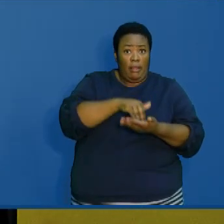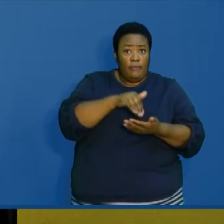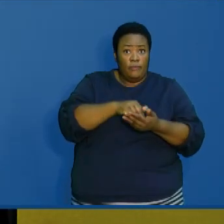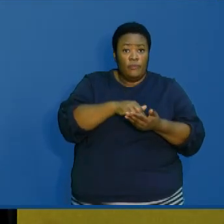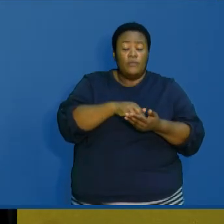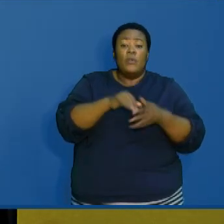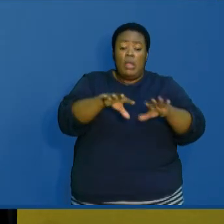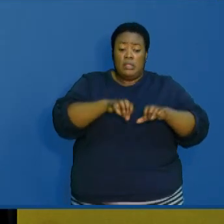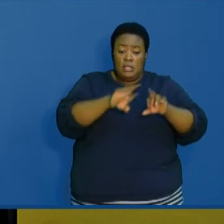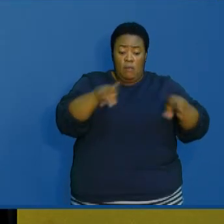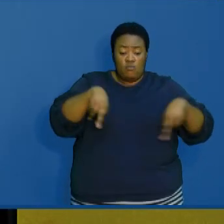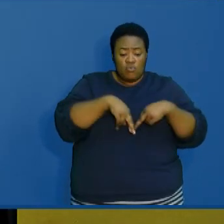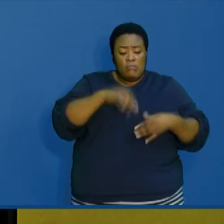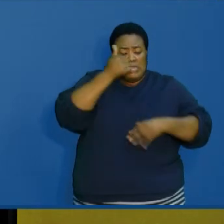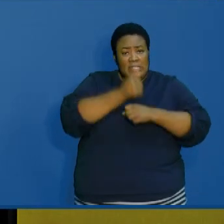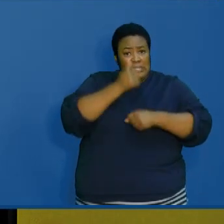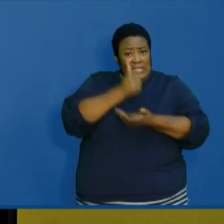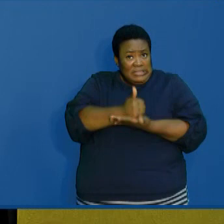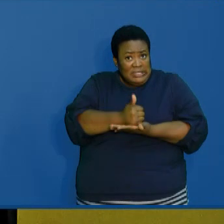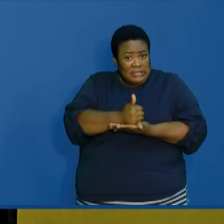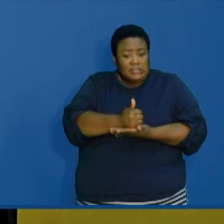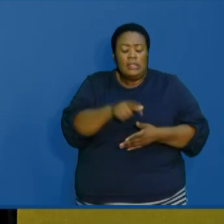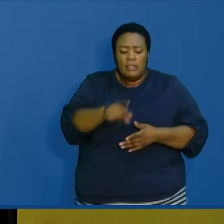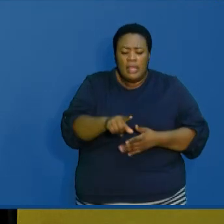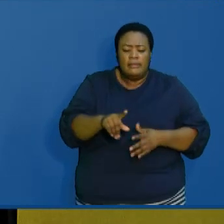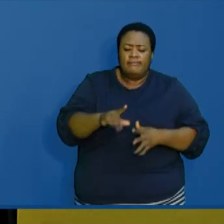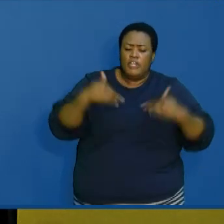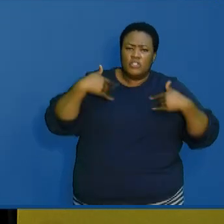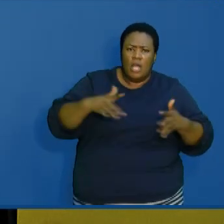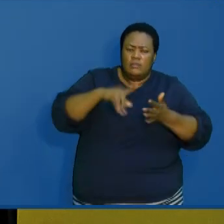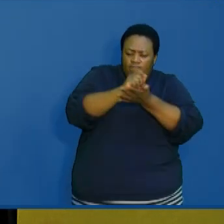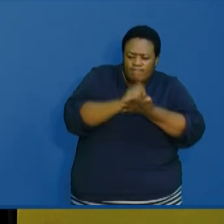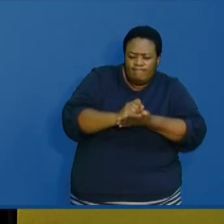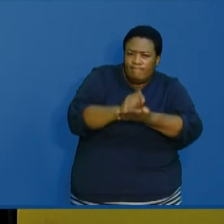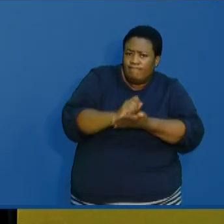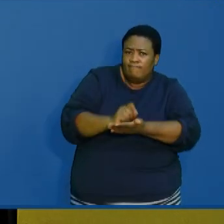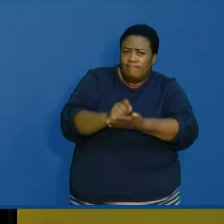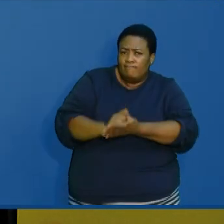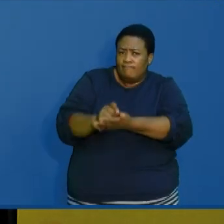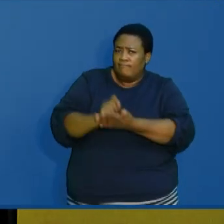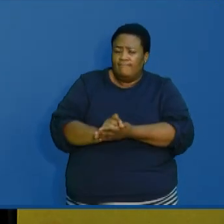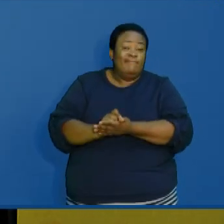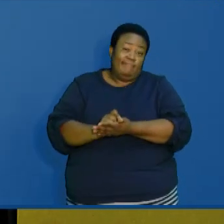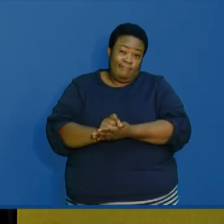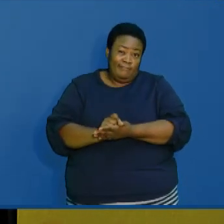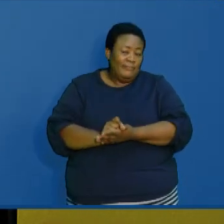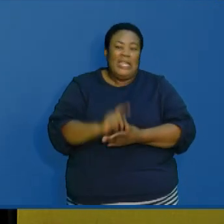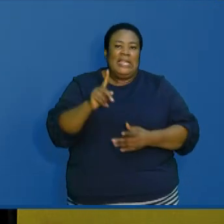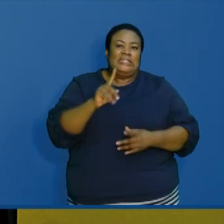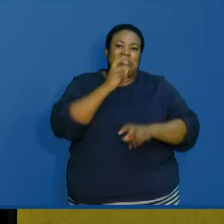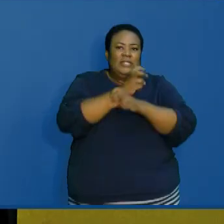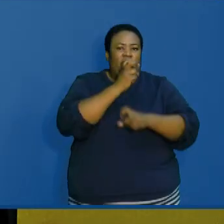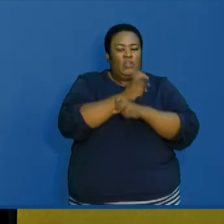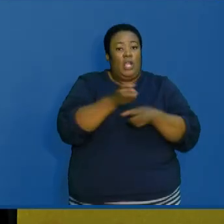important for you to know your paper, because unlike all the other papers in English, you cannot answer all the